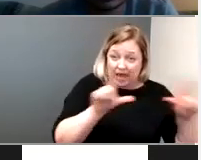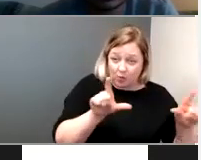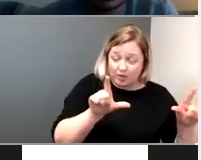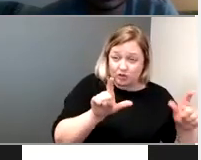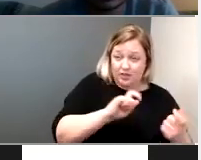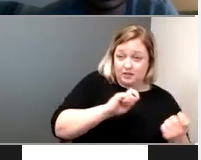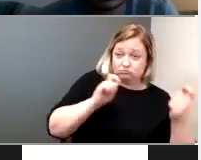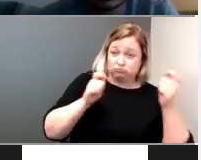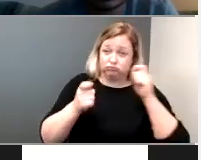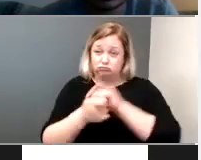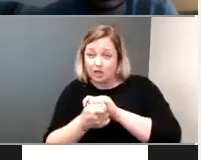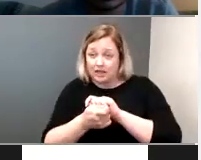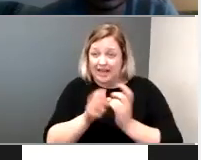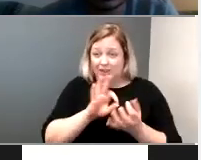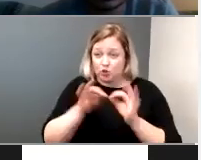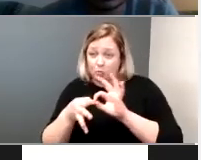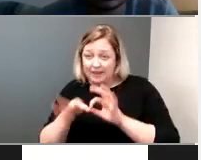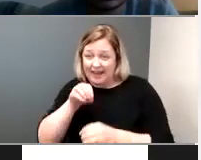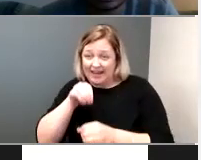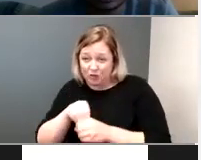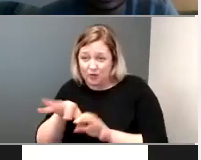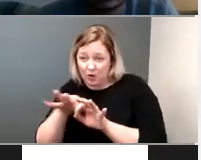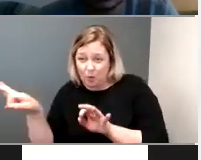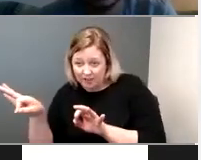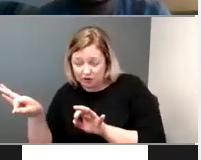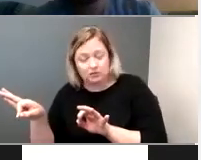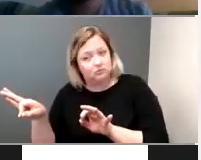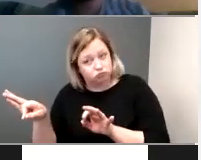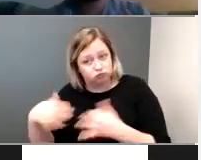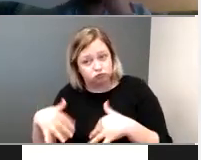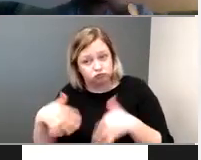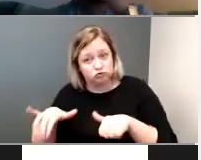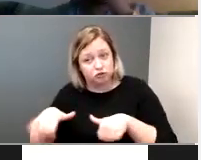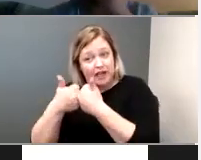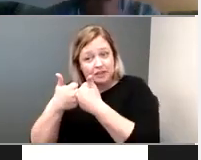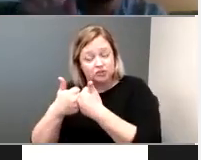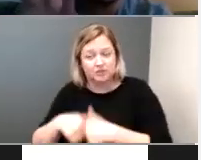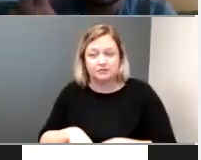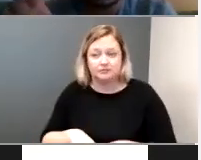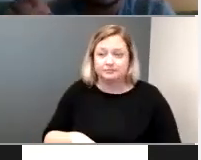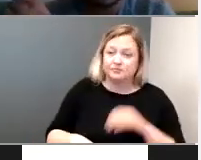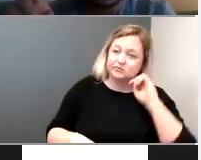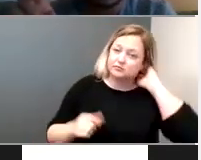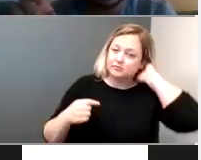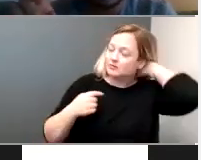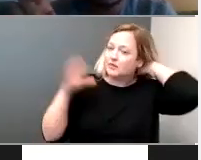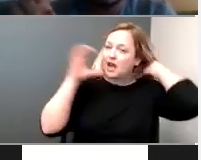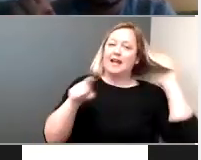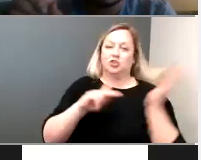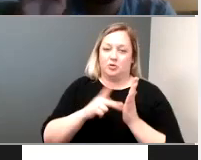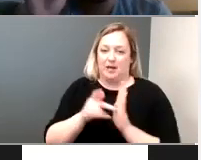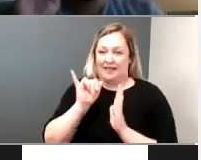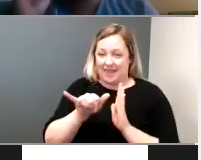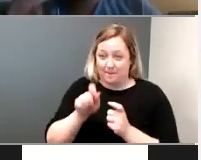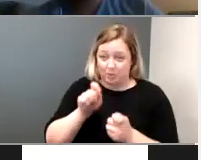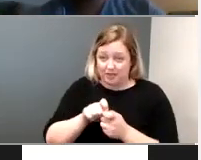it's going to be a little bit difficult or challenging. Okay, I'm guessing you're going to talk, you mean this particular scenario, right?